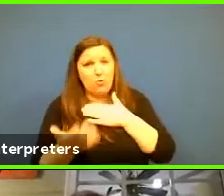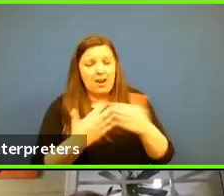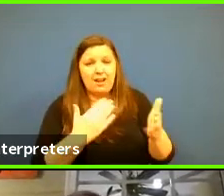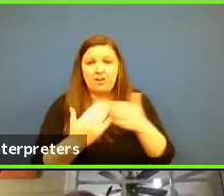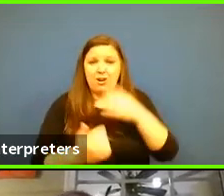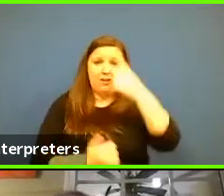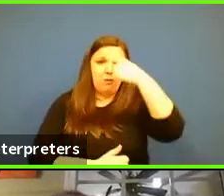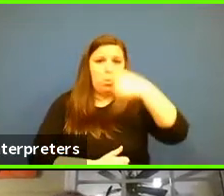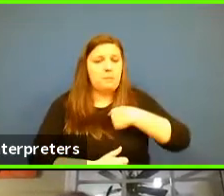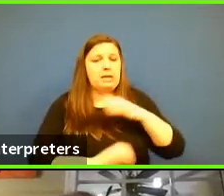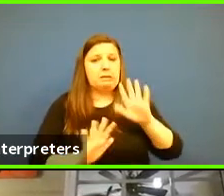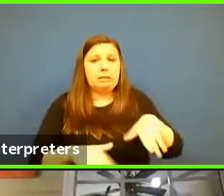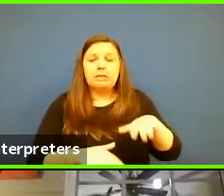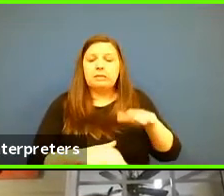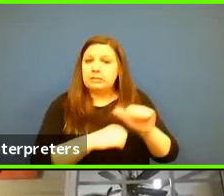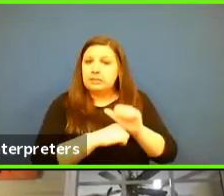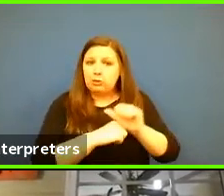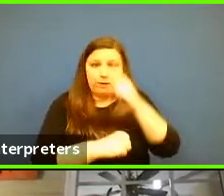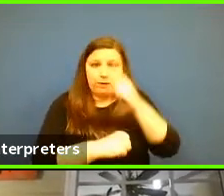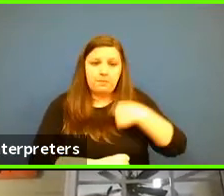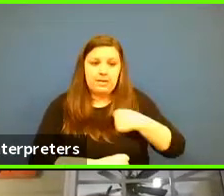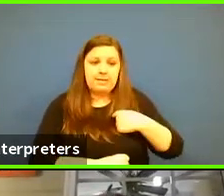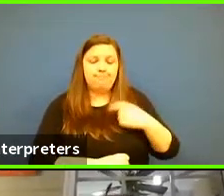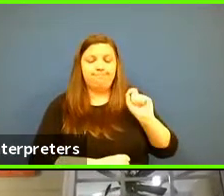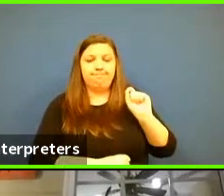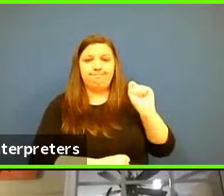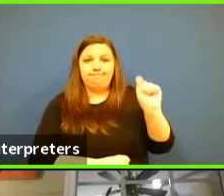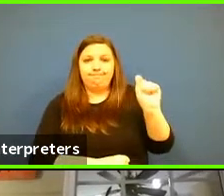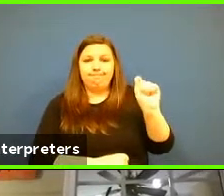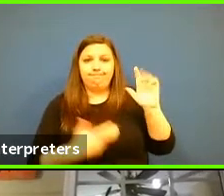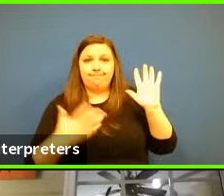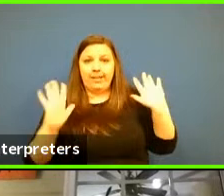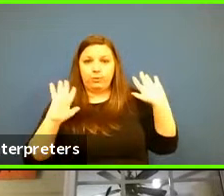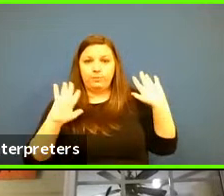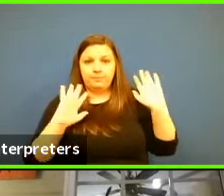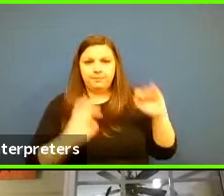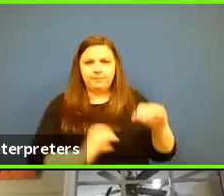risky for me. So that's all I have to say about that.